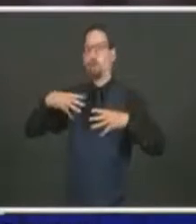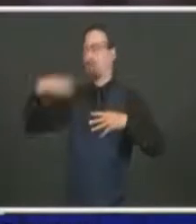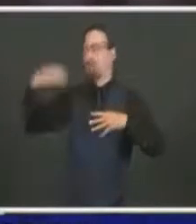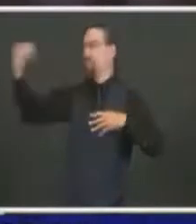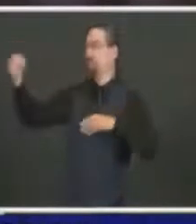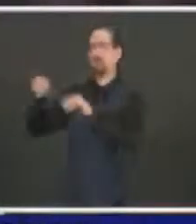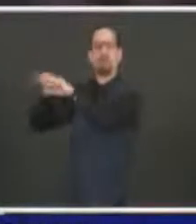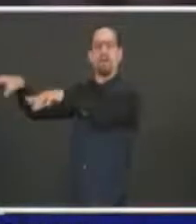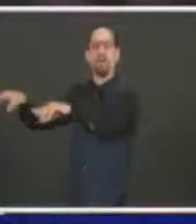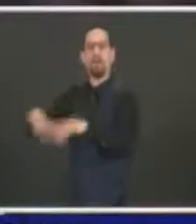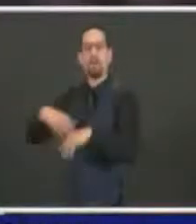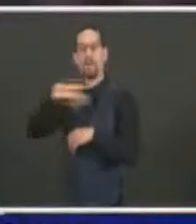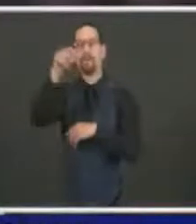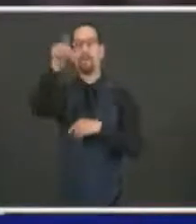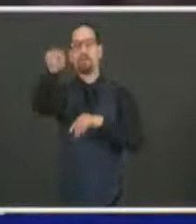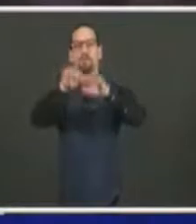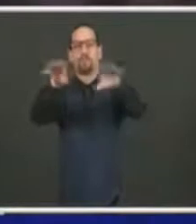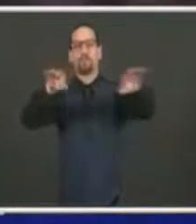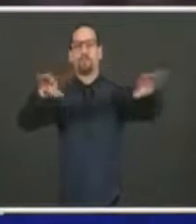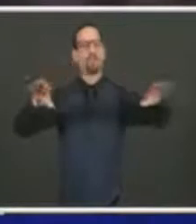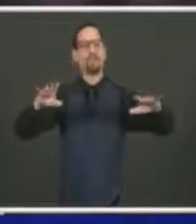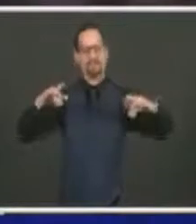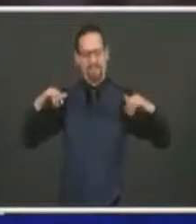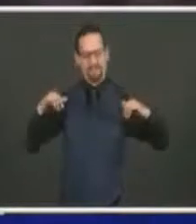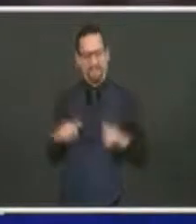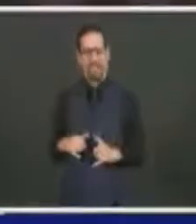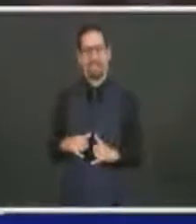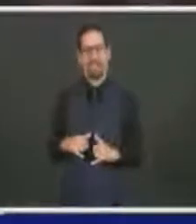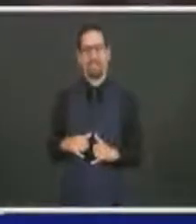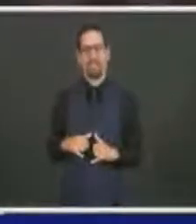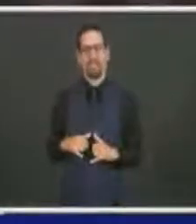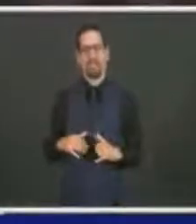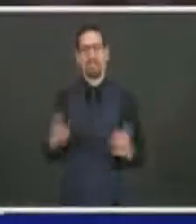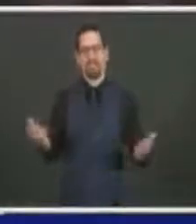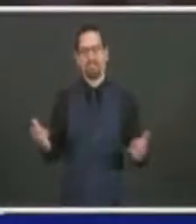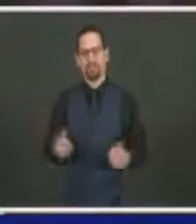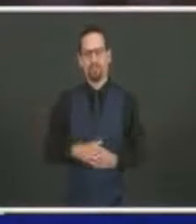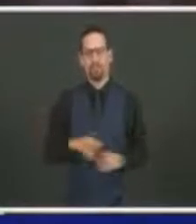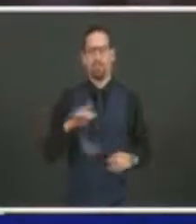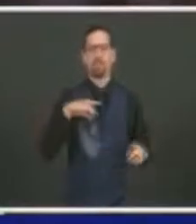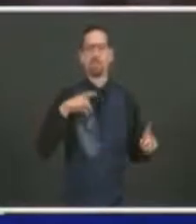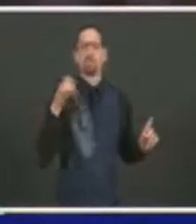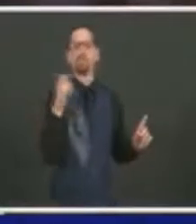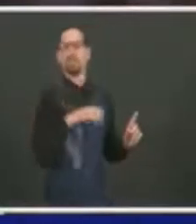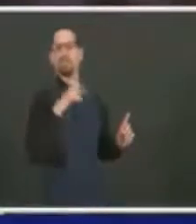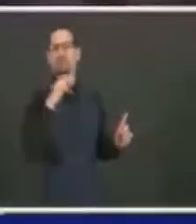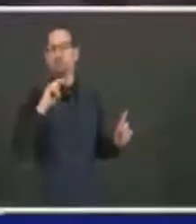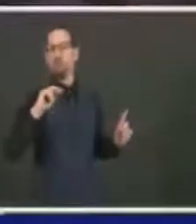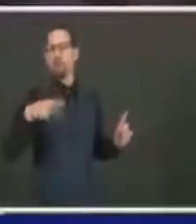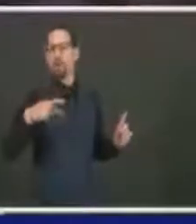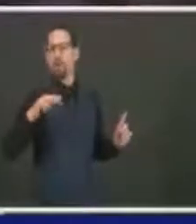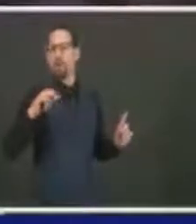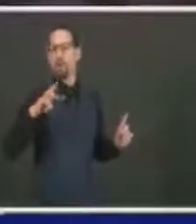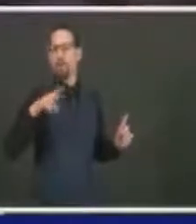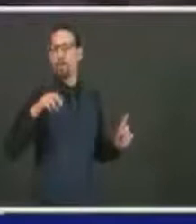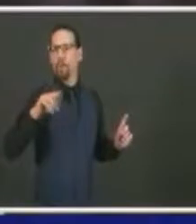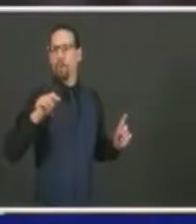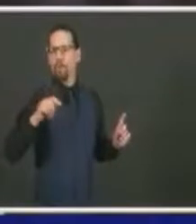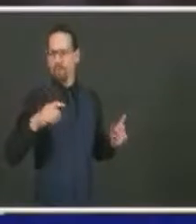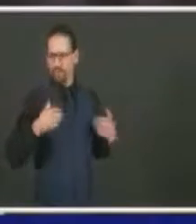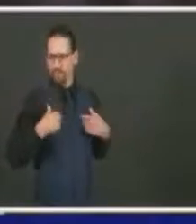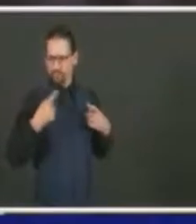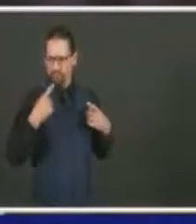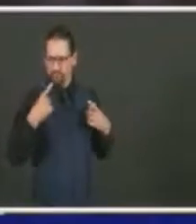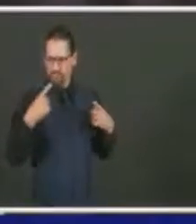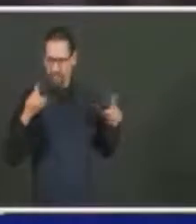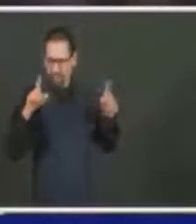in Newport? I mean, you have those new hotels. That's a place that would certainly attract people from the outside. The answer is yes, but I want to do more.